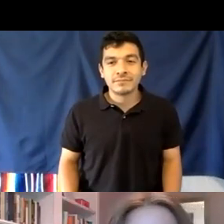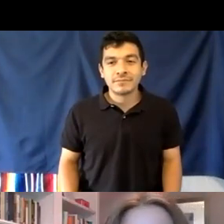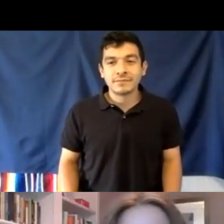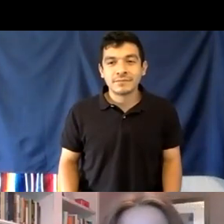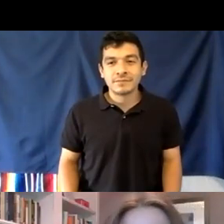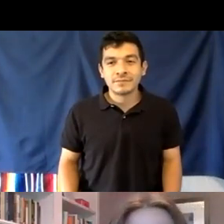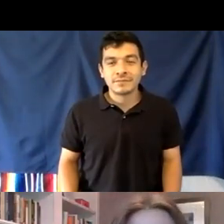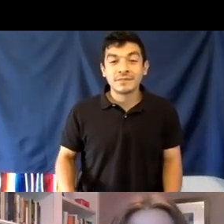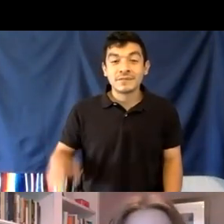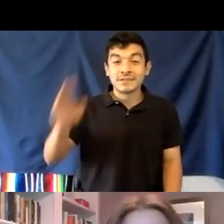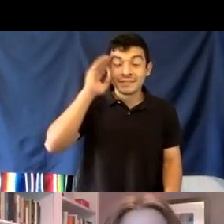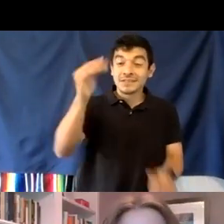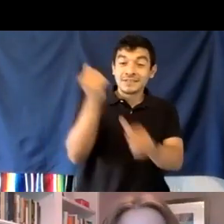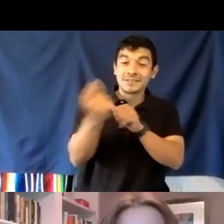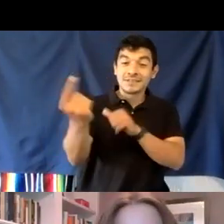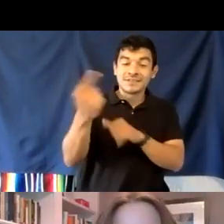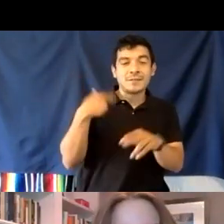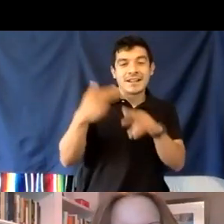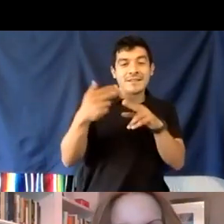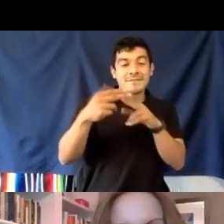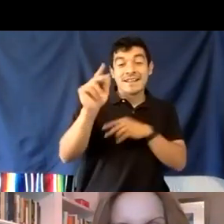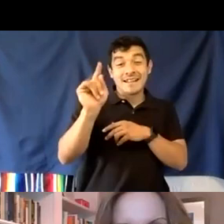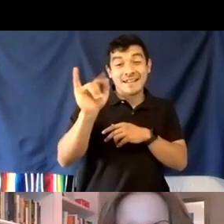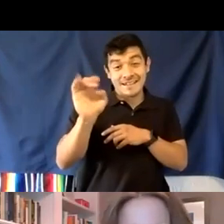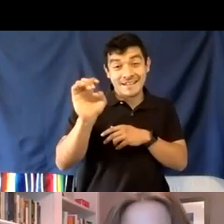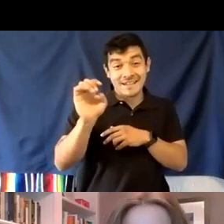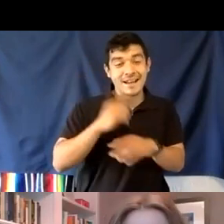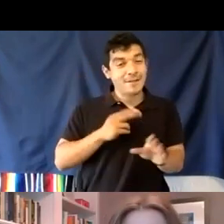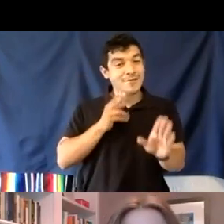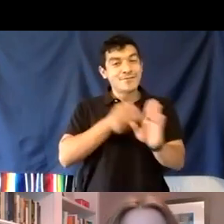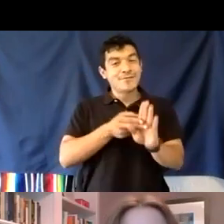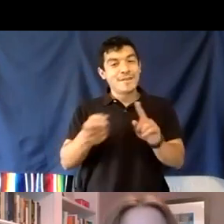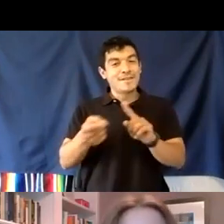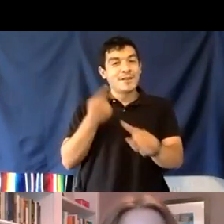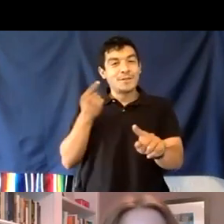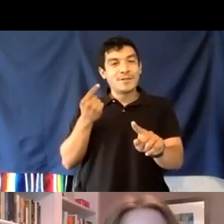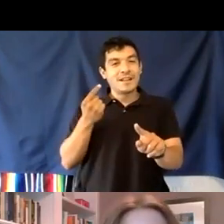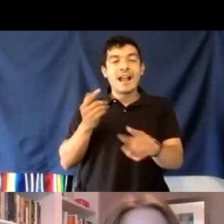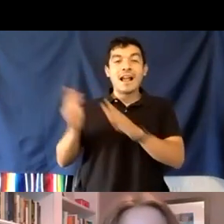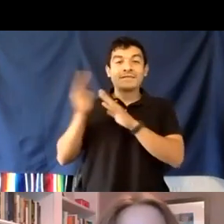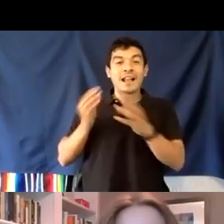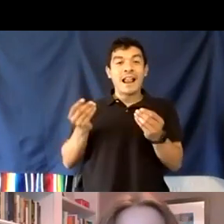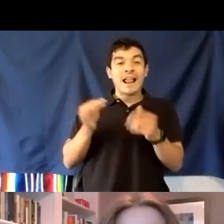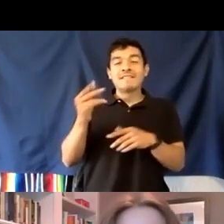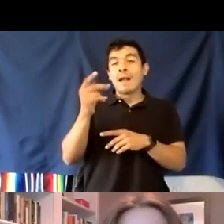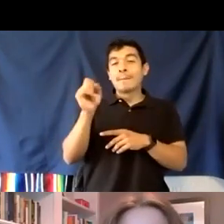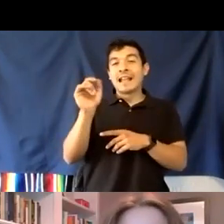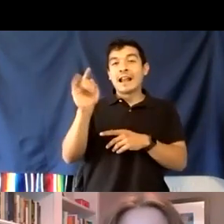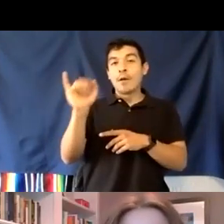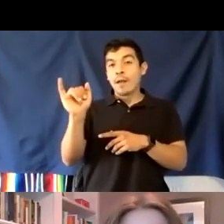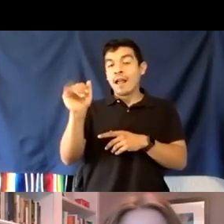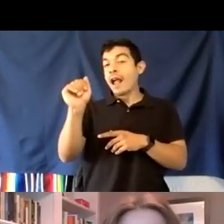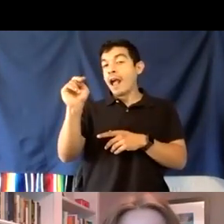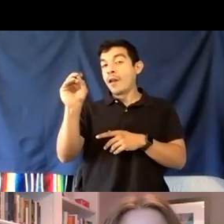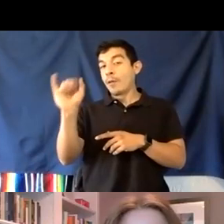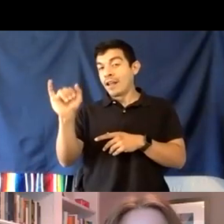Okay, hi everyone. I'm Caty, joining from the ancestral lands of the Piscataway Kanoi and the